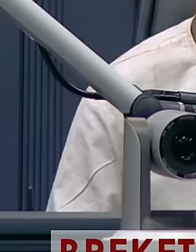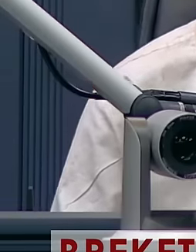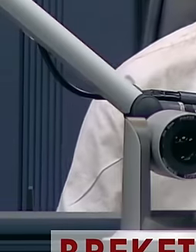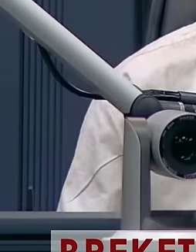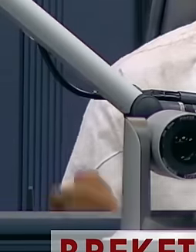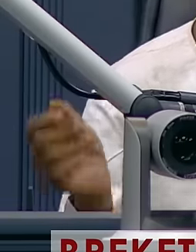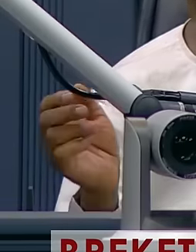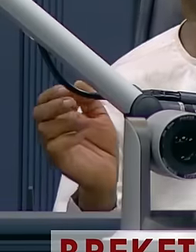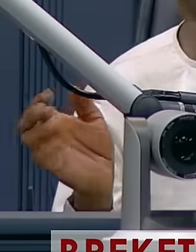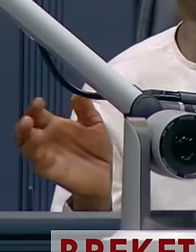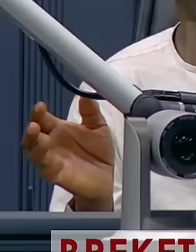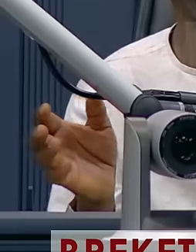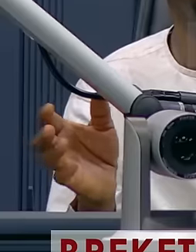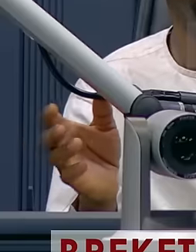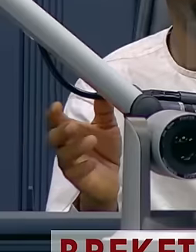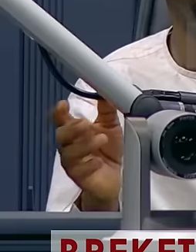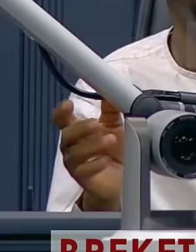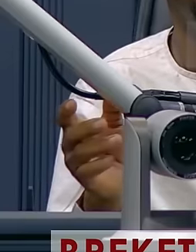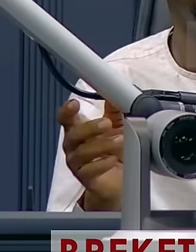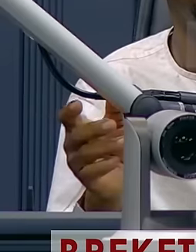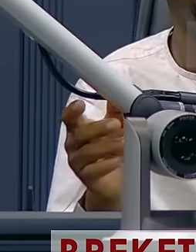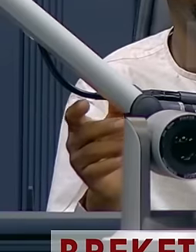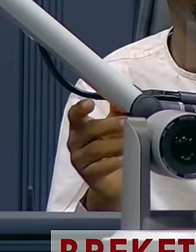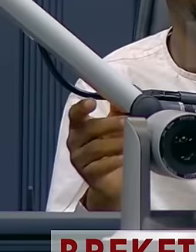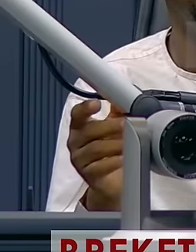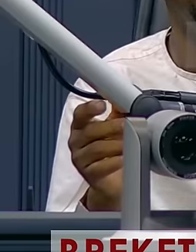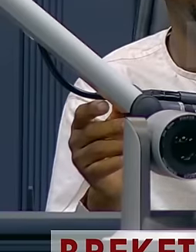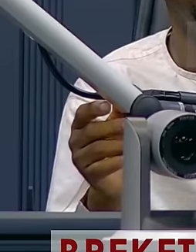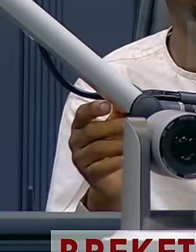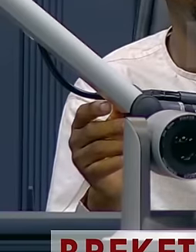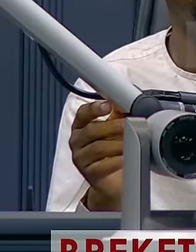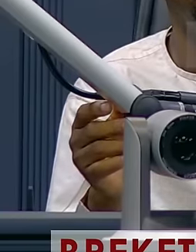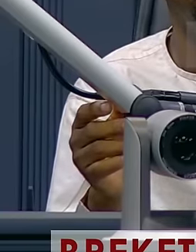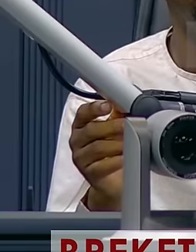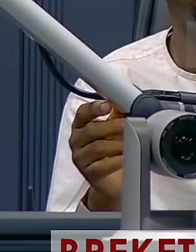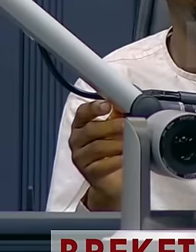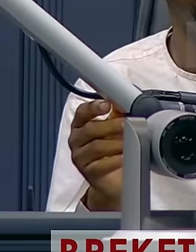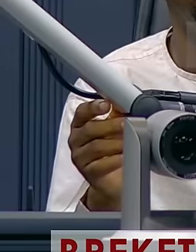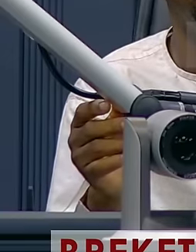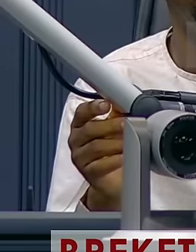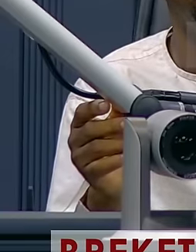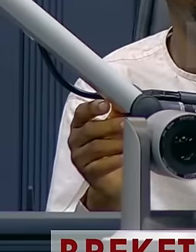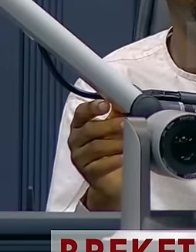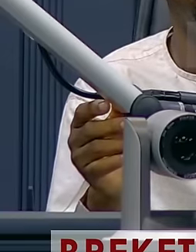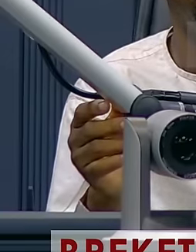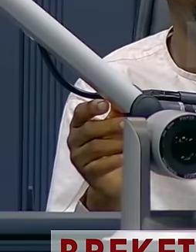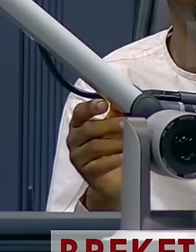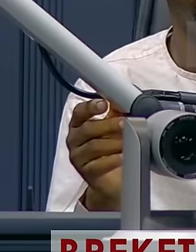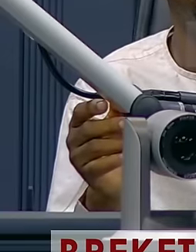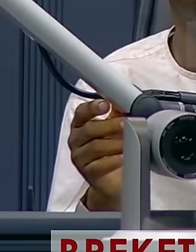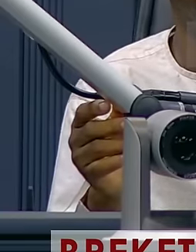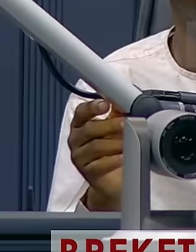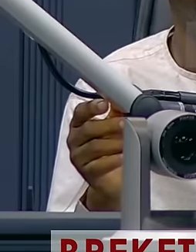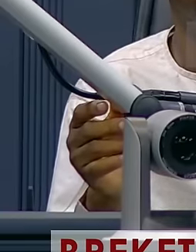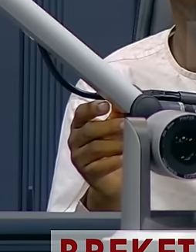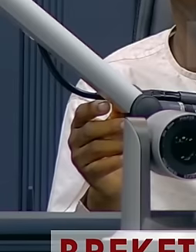from the vehicle. I crossed to the other side. I dialed the manager's number. So a guy walked up to me. He said he just sent the gardener of the